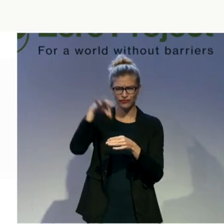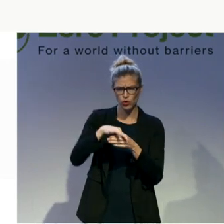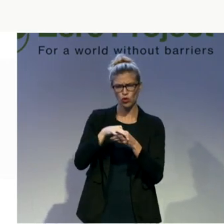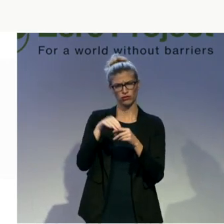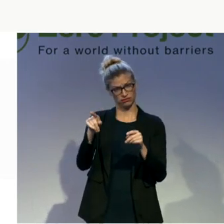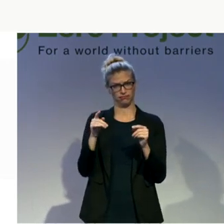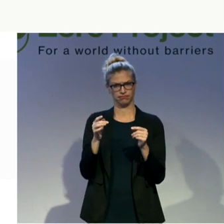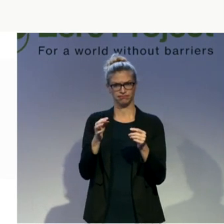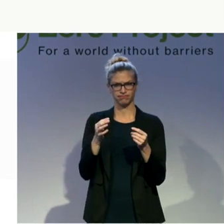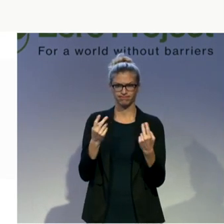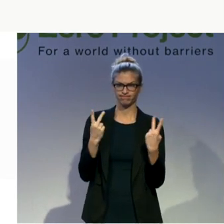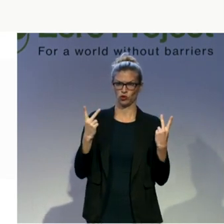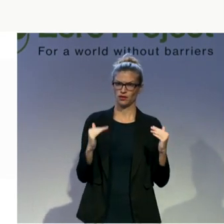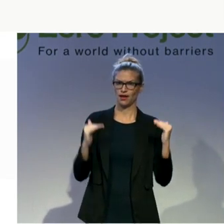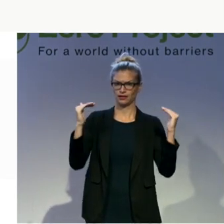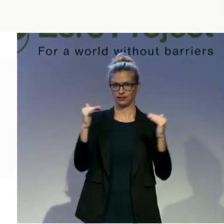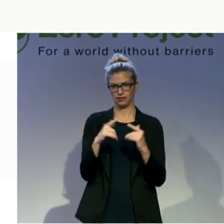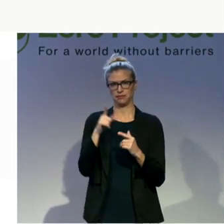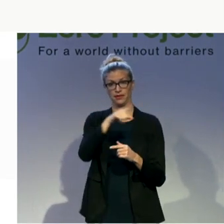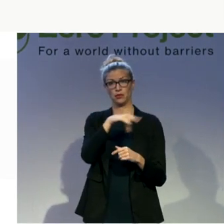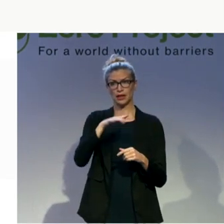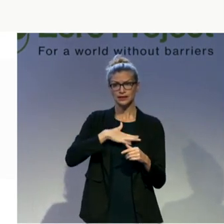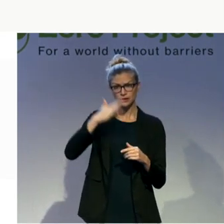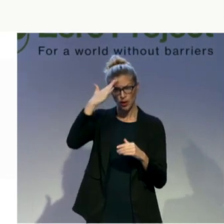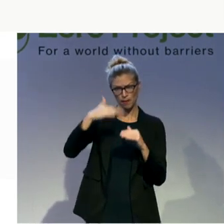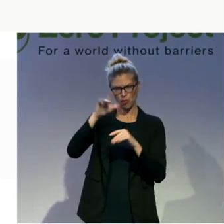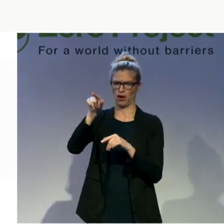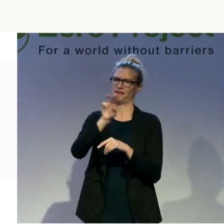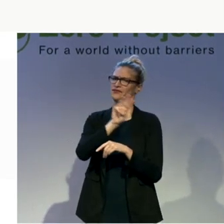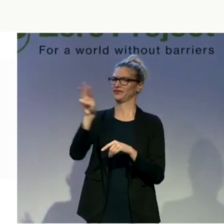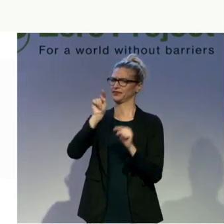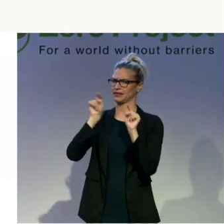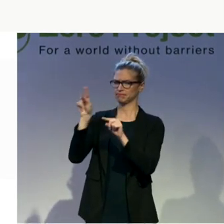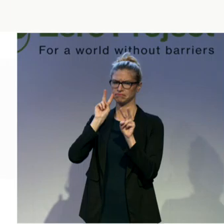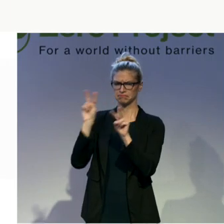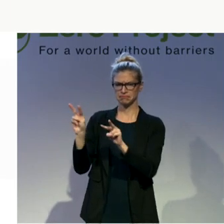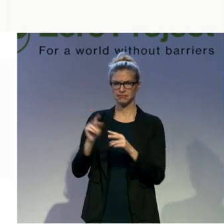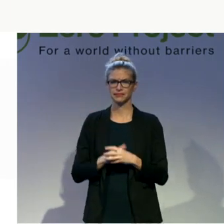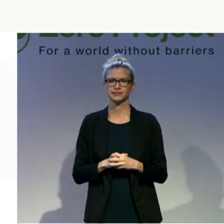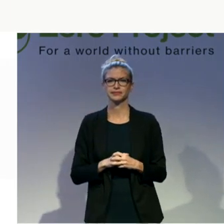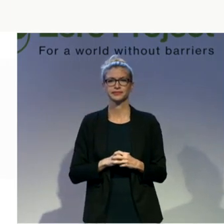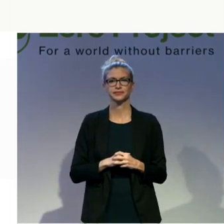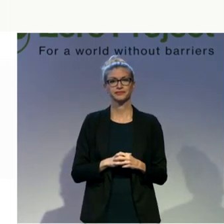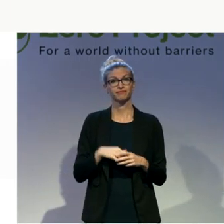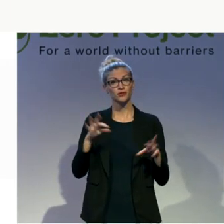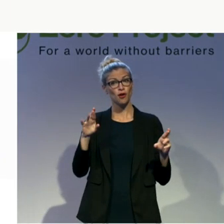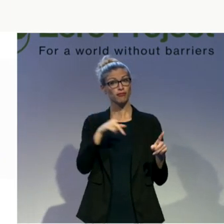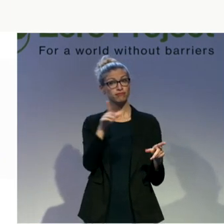other organizations are doing. I'm hoping you're having a good time at this conference.